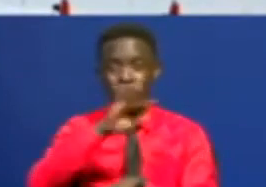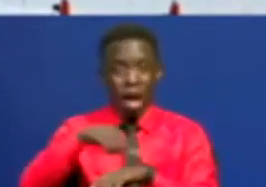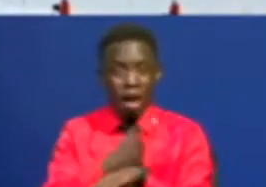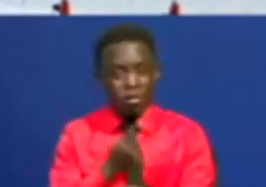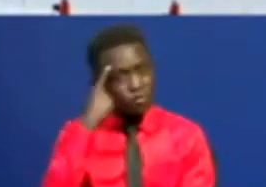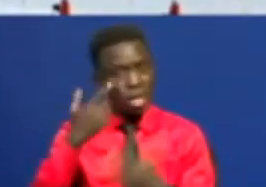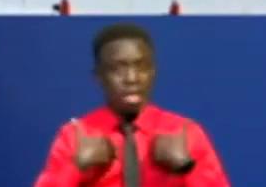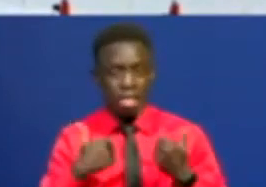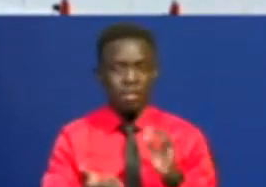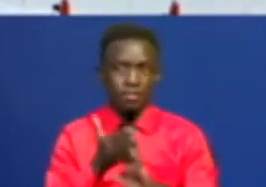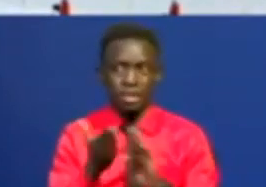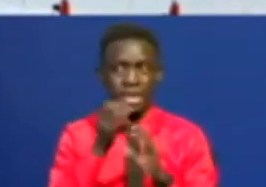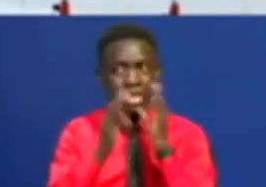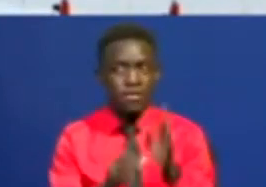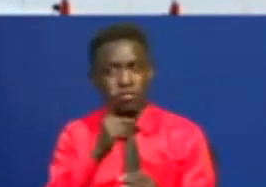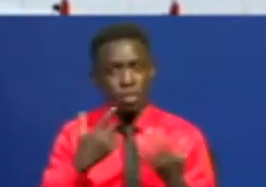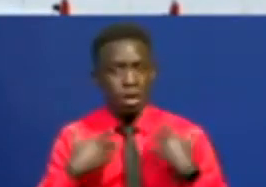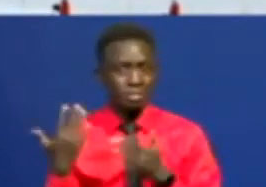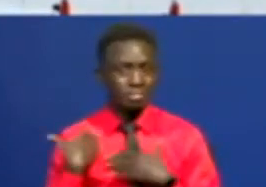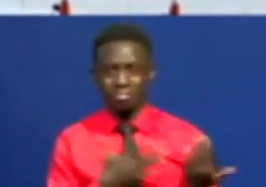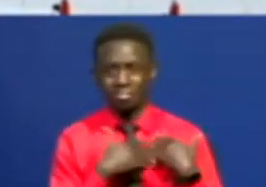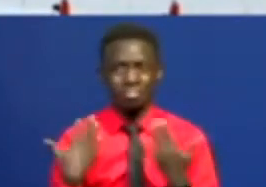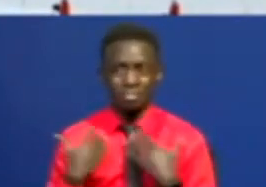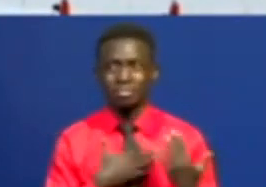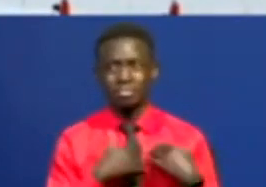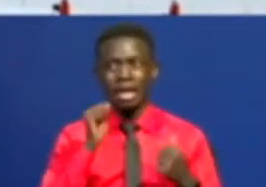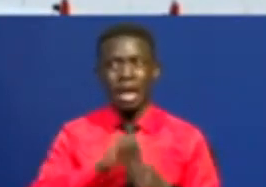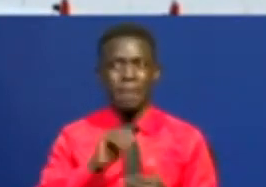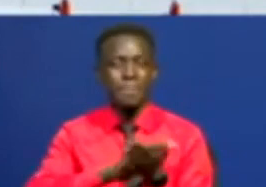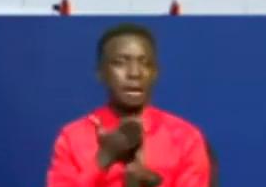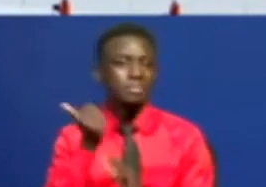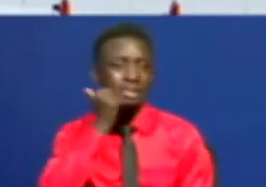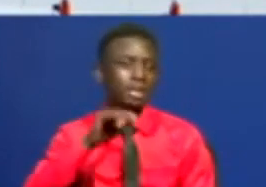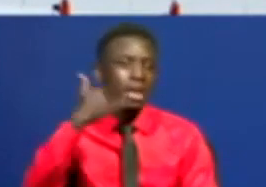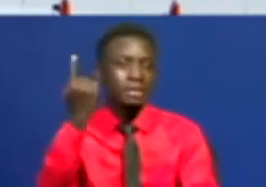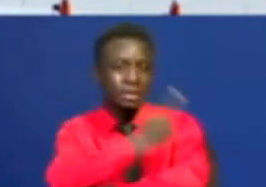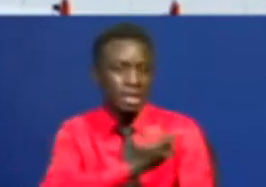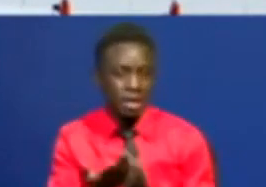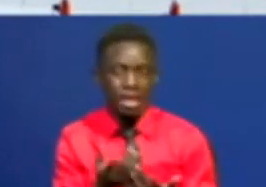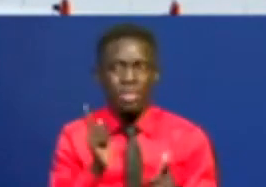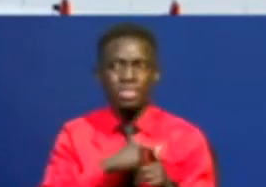quickly, if you take shower, you may get sick the next day and the scar may